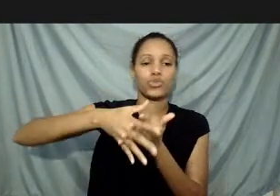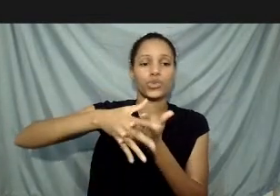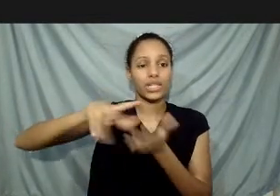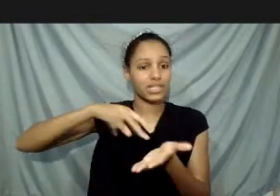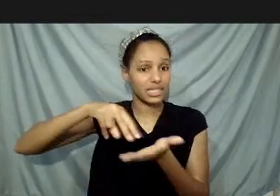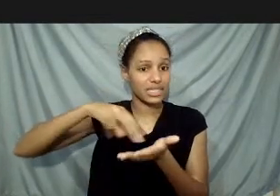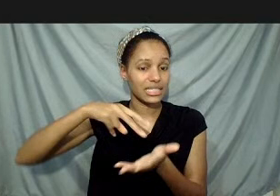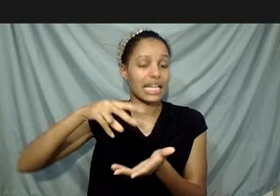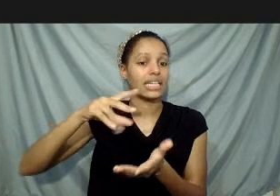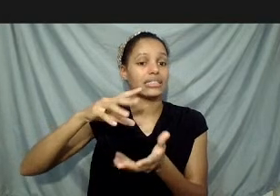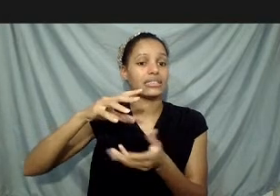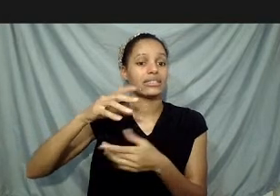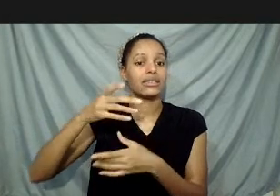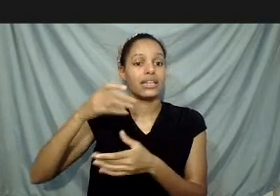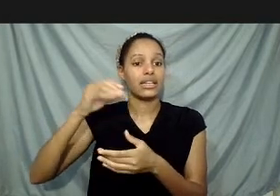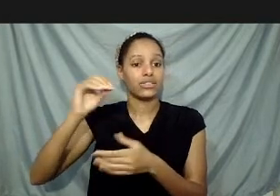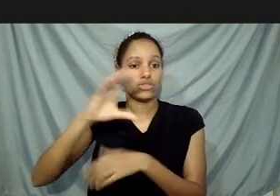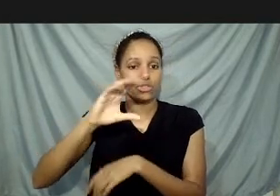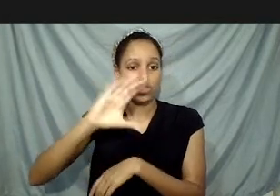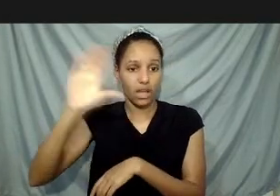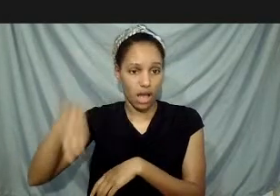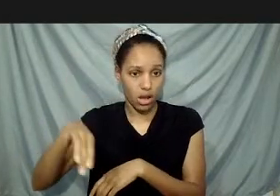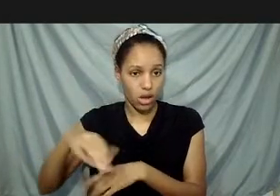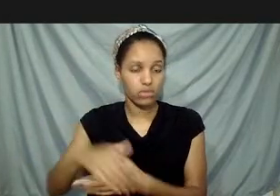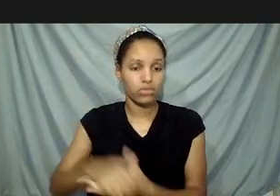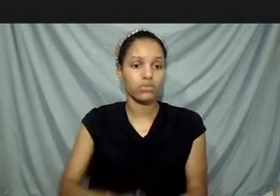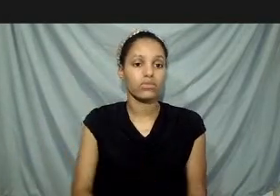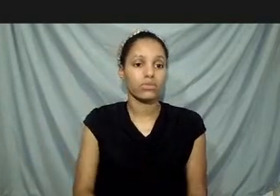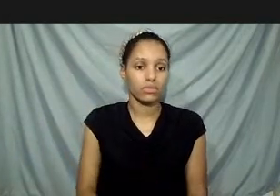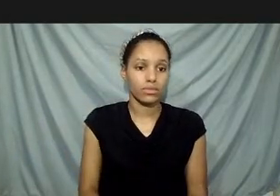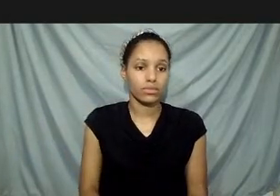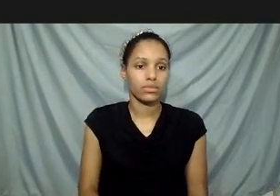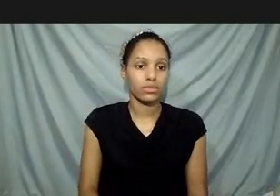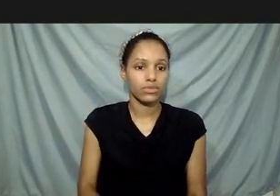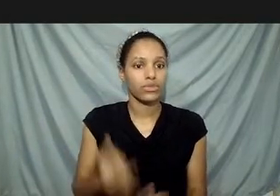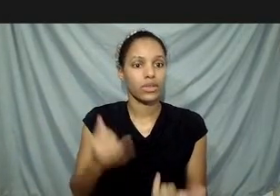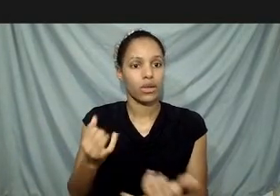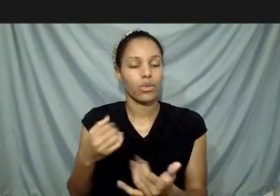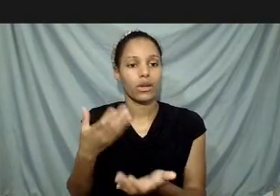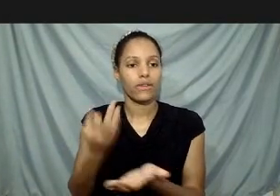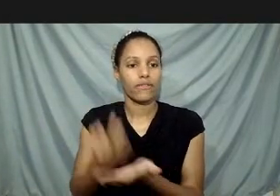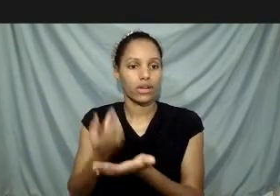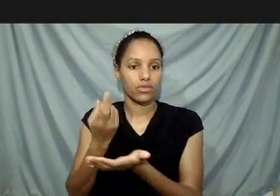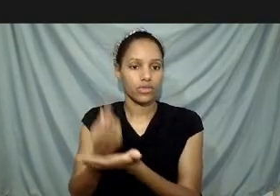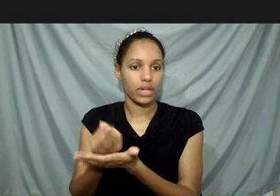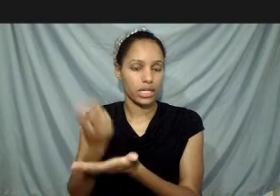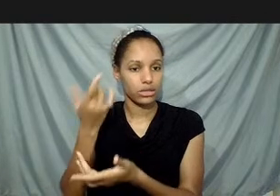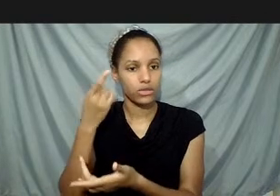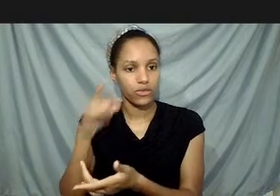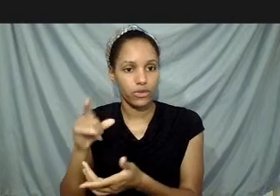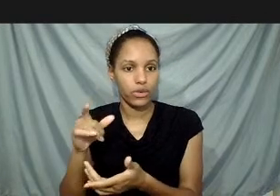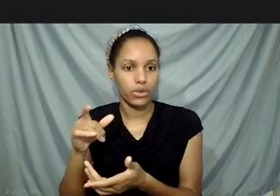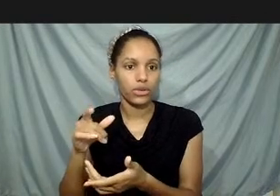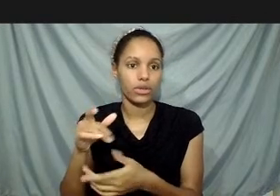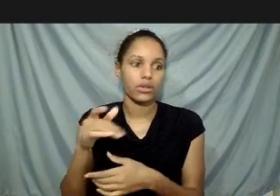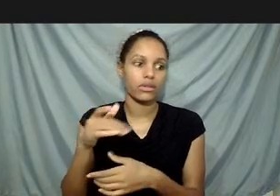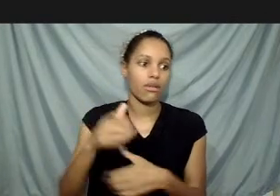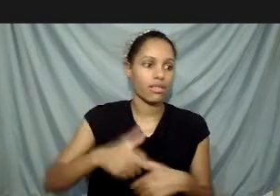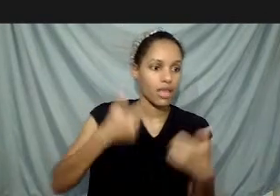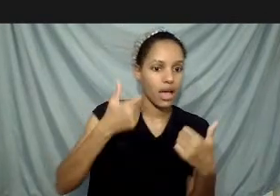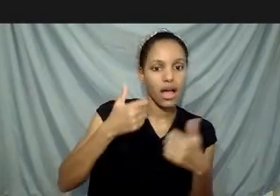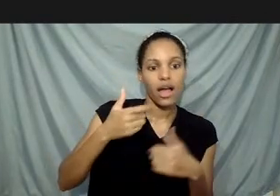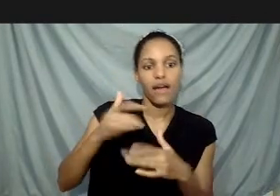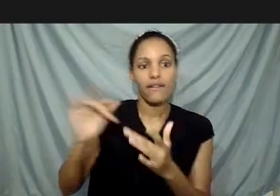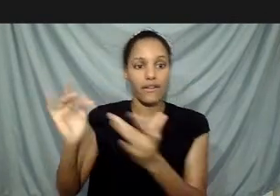to do a virtual fundraiser, which is going to be a hybrid between live and virtual and